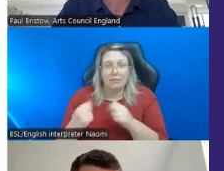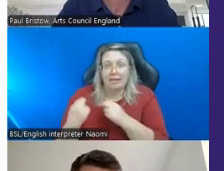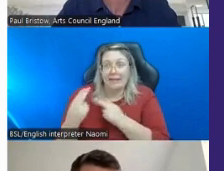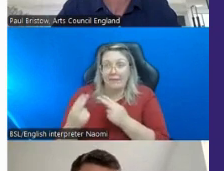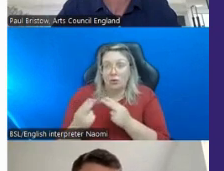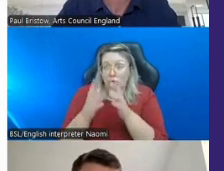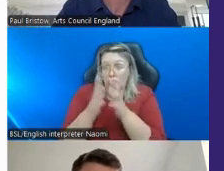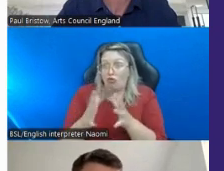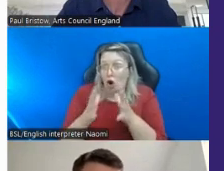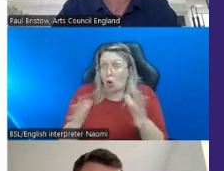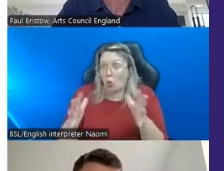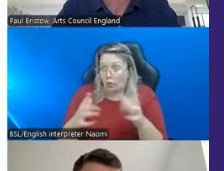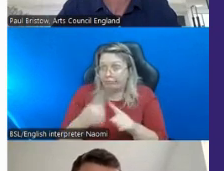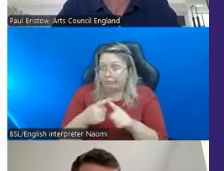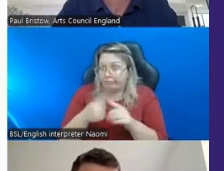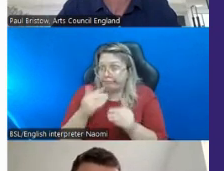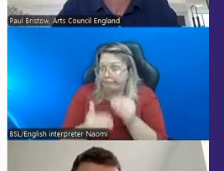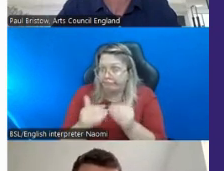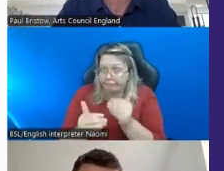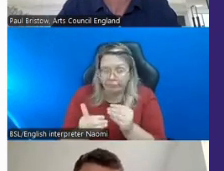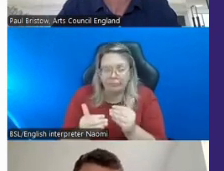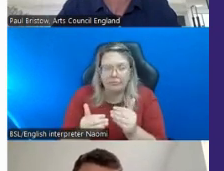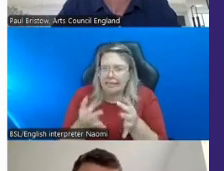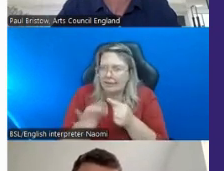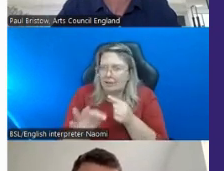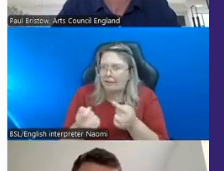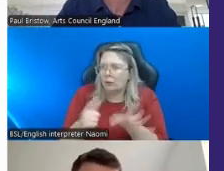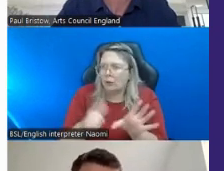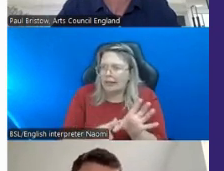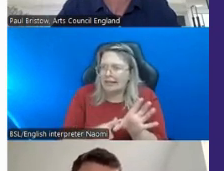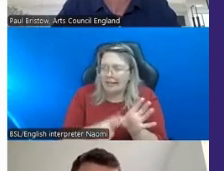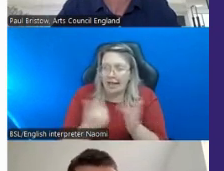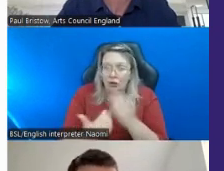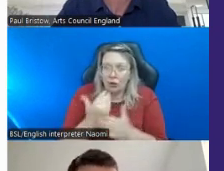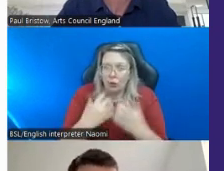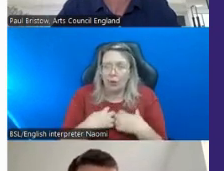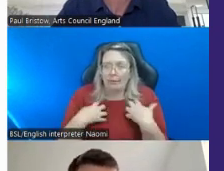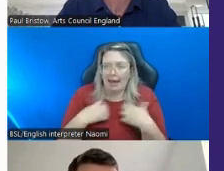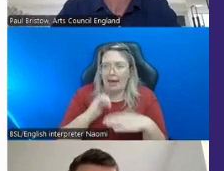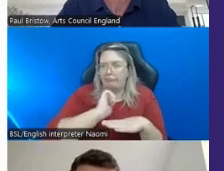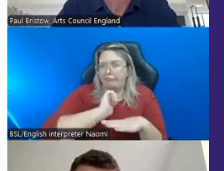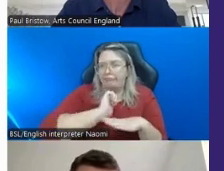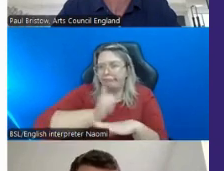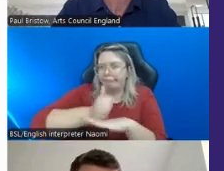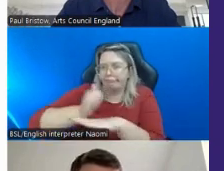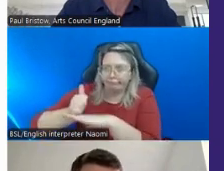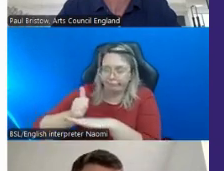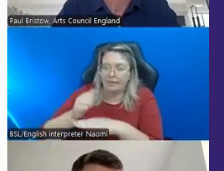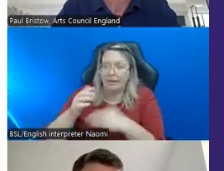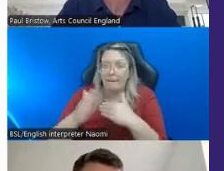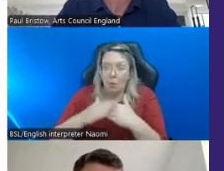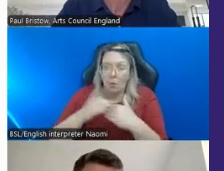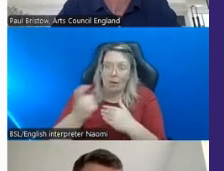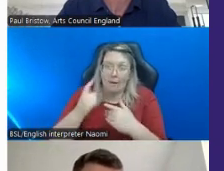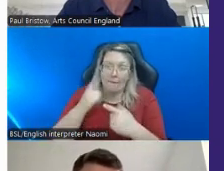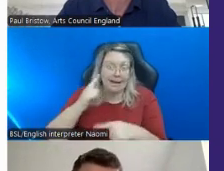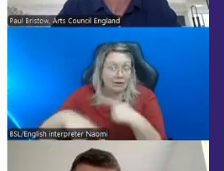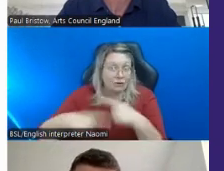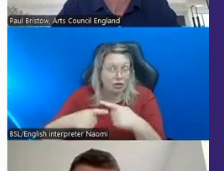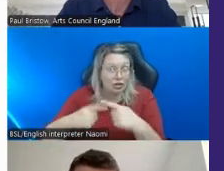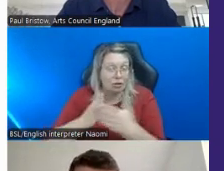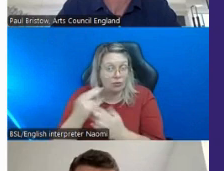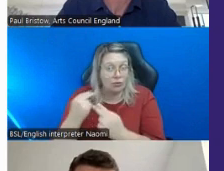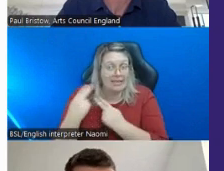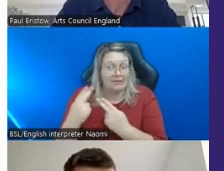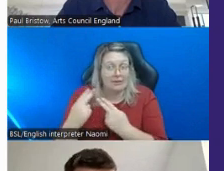at pace, particularly over the last few years. So there's newly established mayoralties, with more expected next year through the devolution